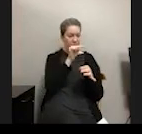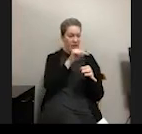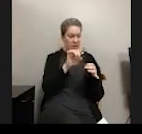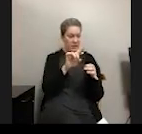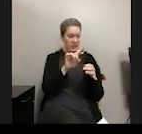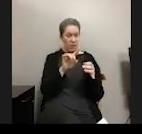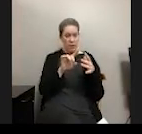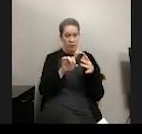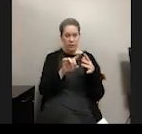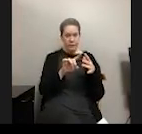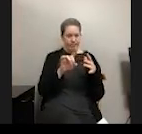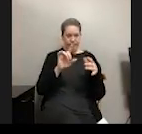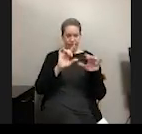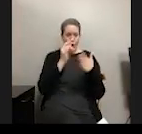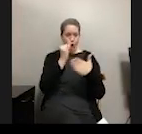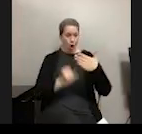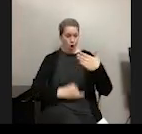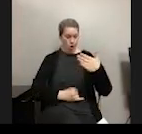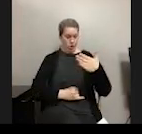it.